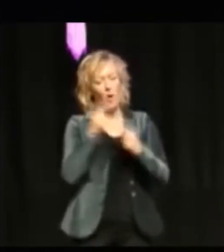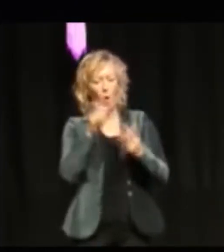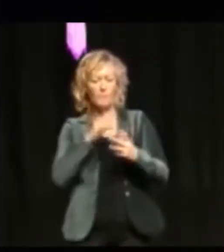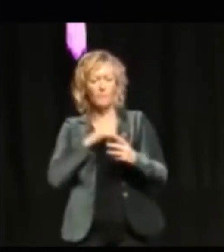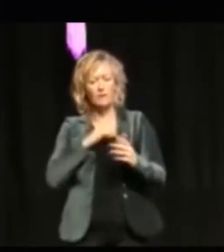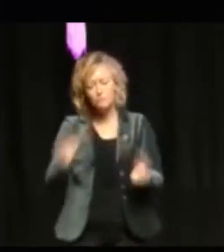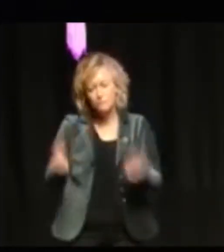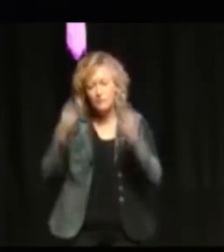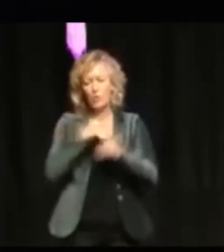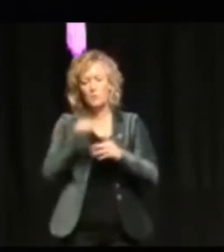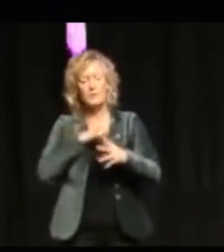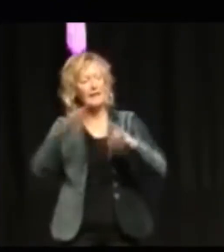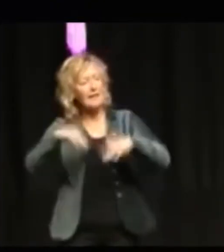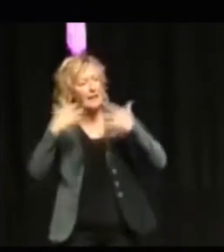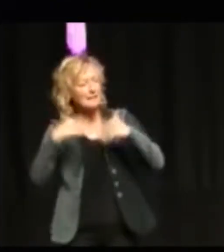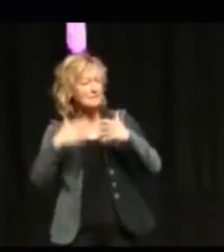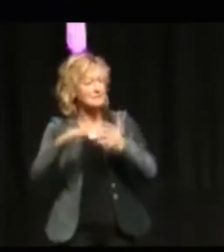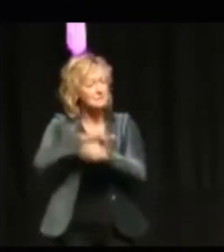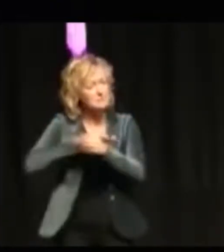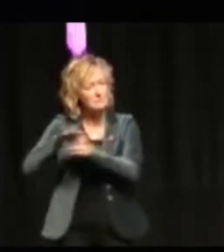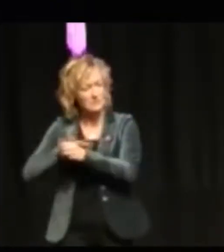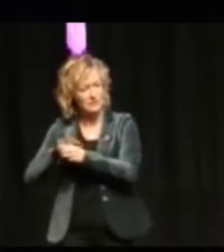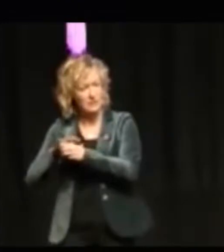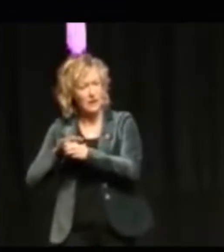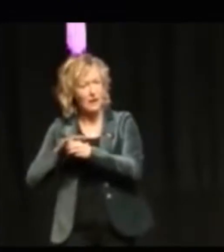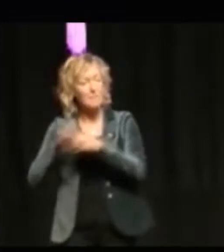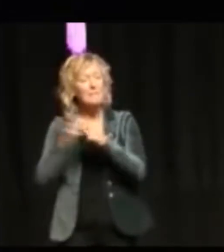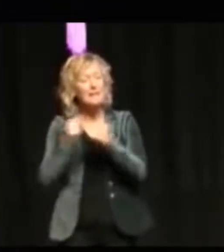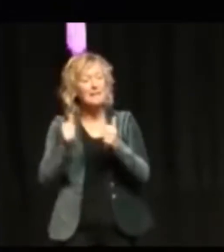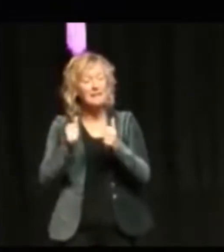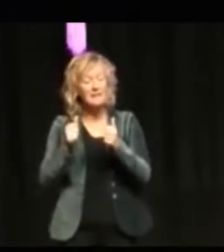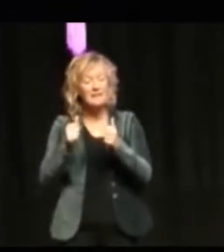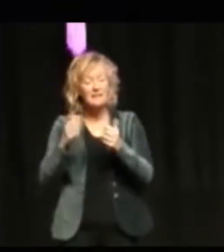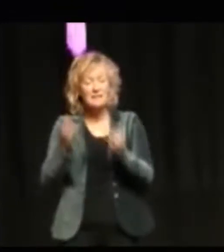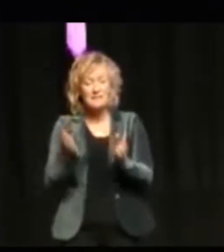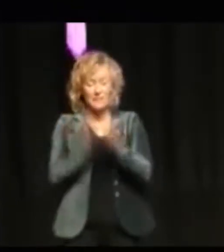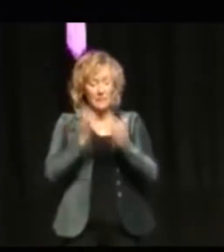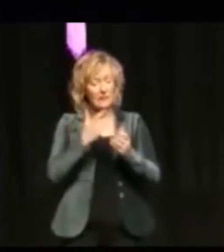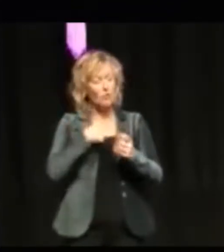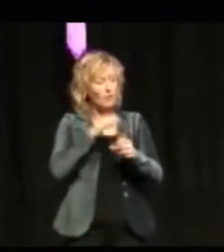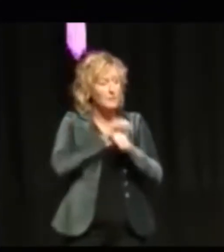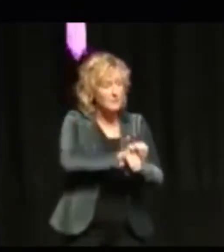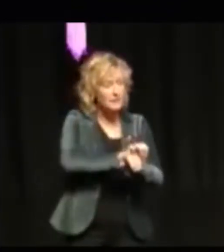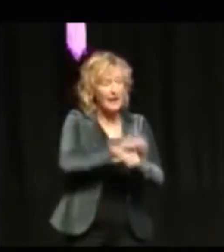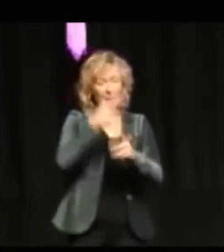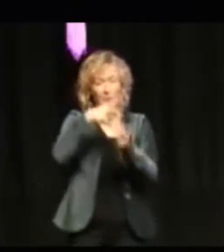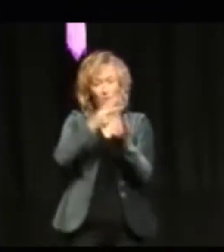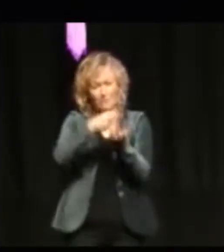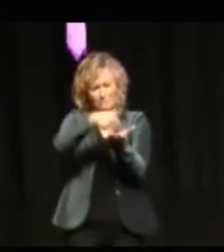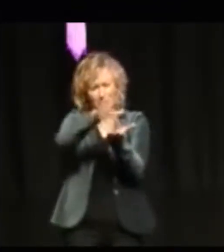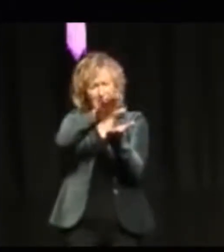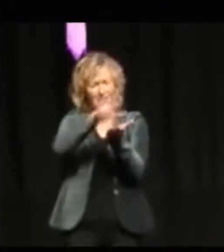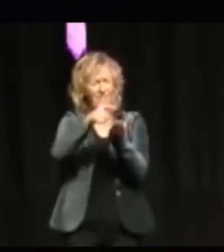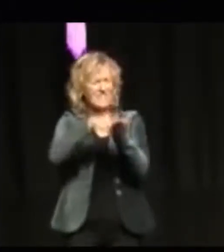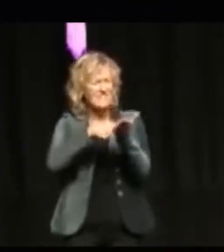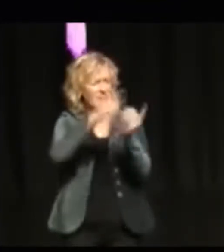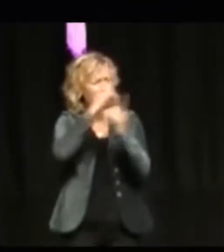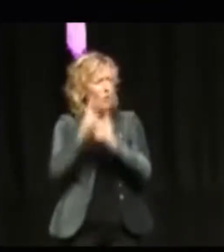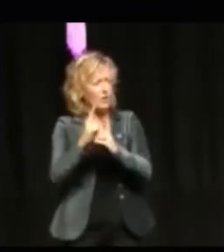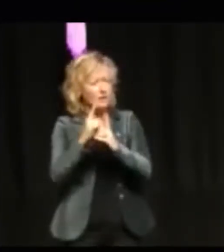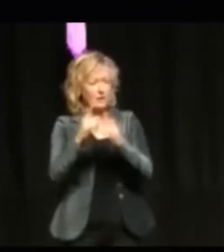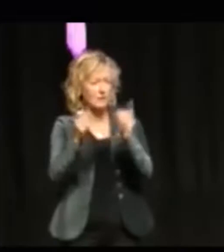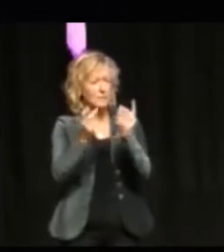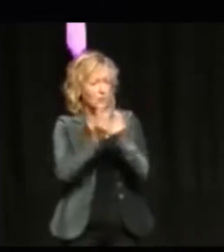in the country, but how I'm doing it is discriminatory or is leaving out some part of that population, is not really